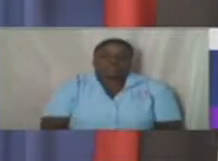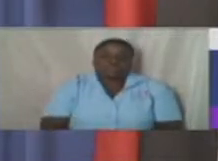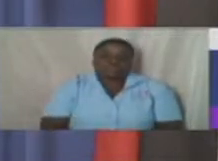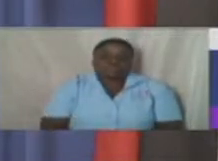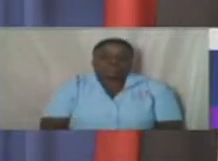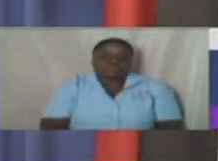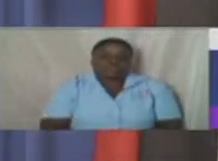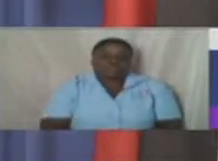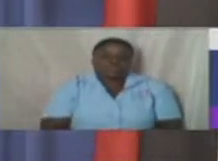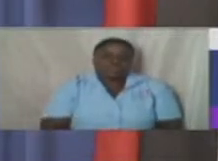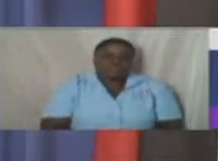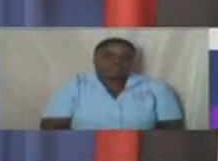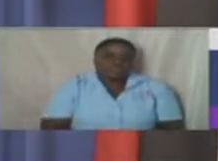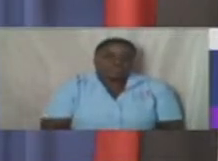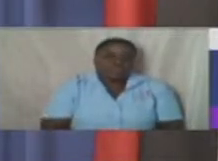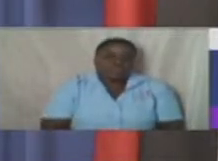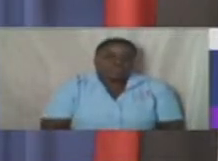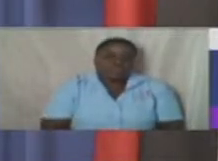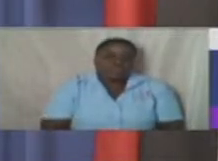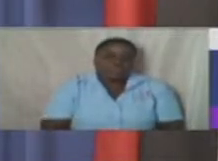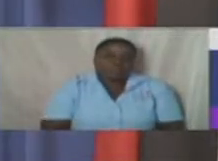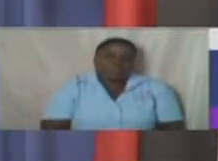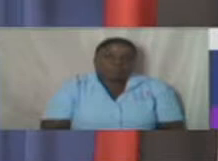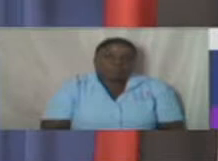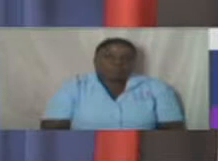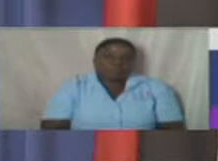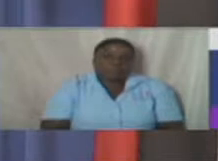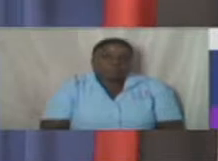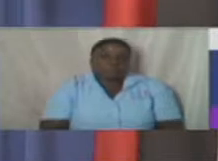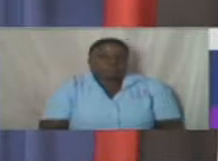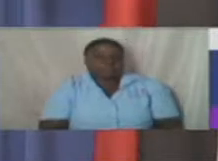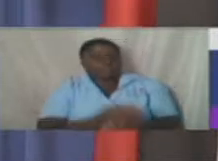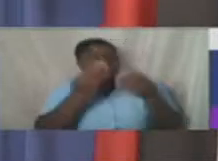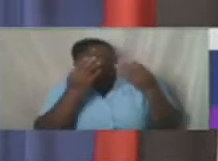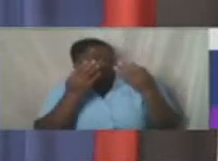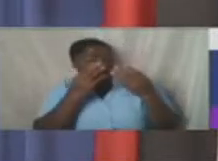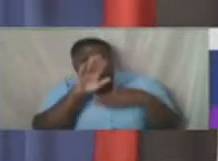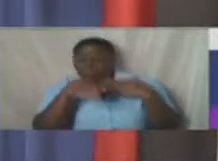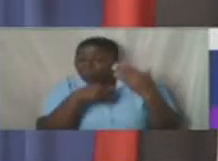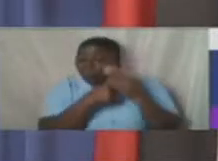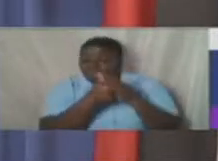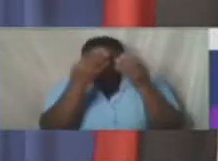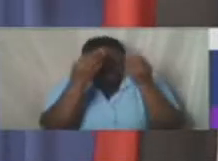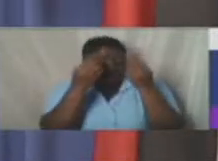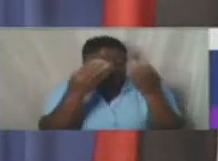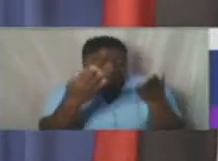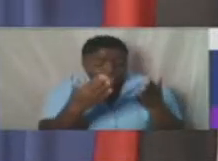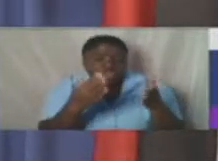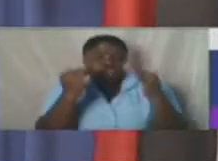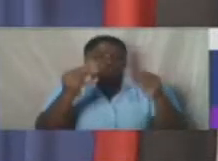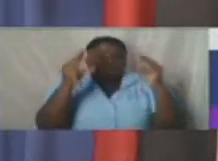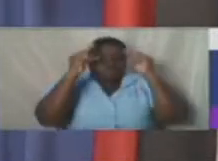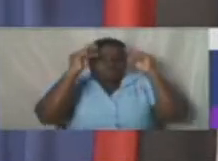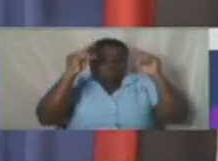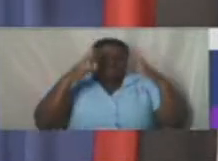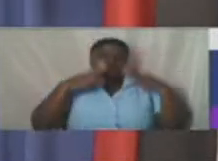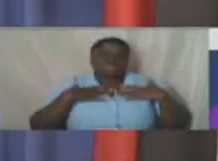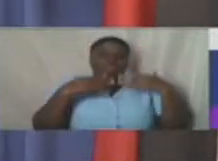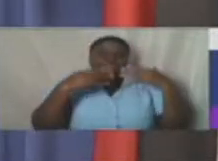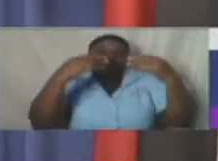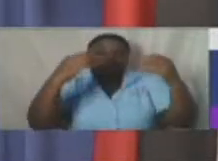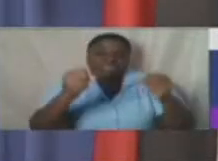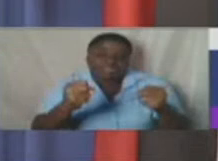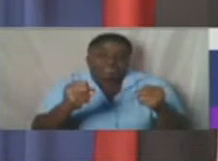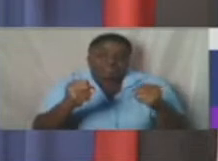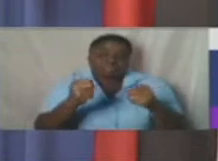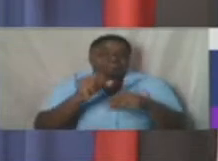introductory data and exhortations. I now call on the Minister of Health to advise us as